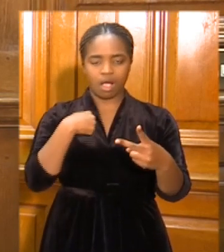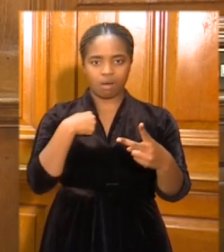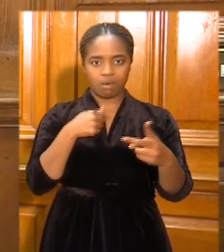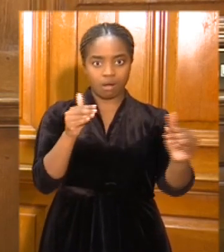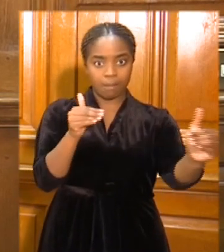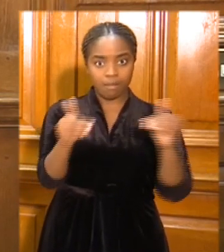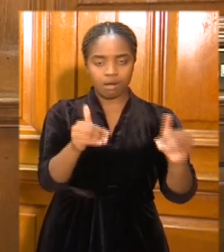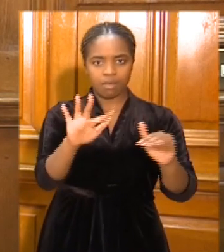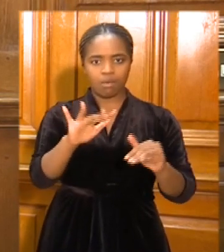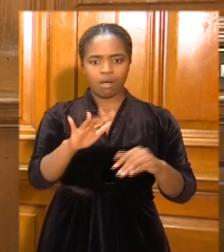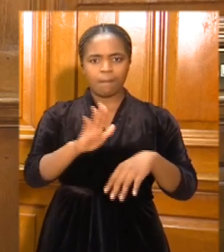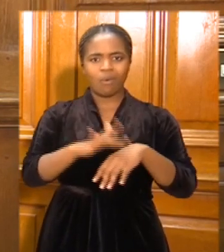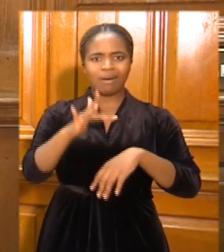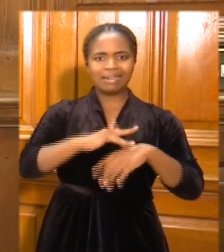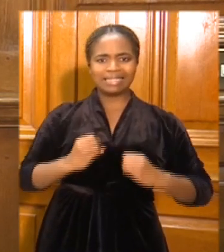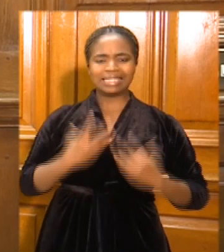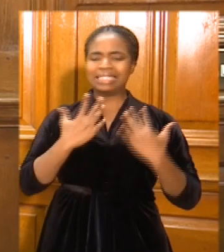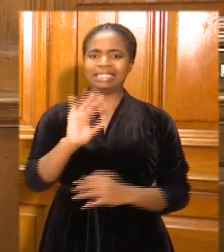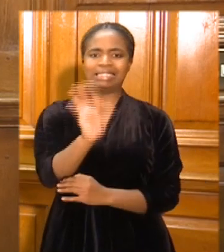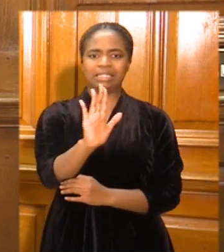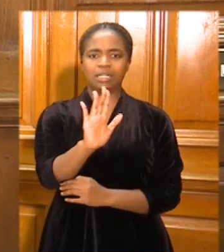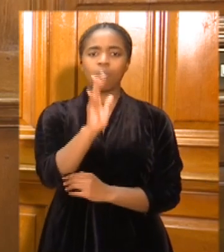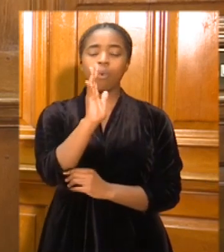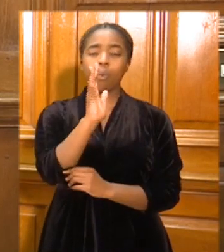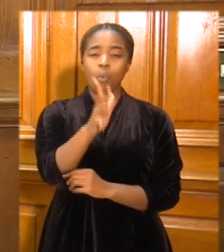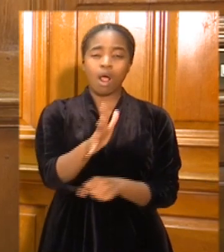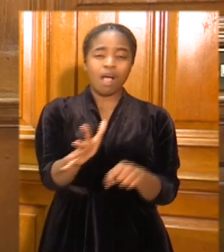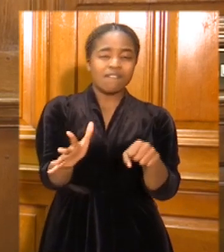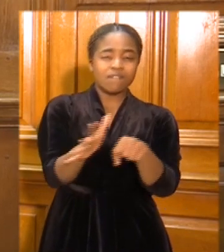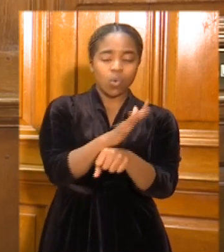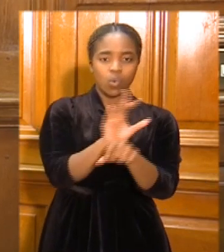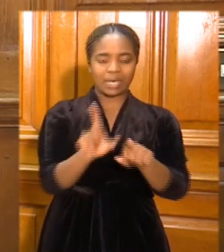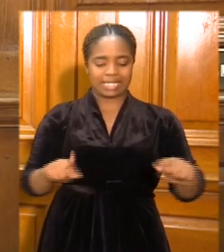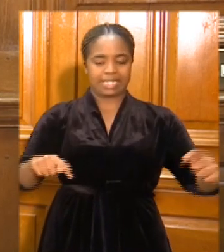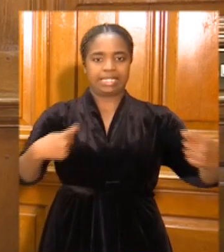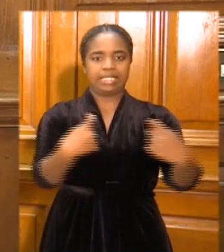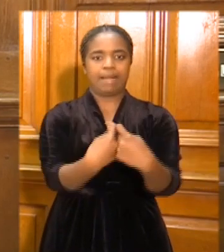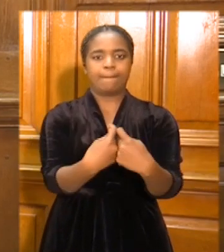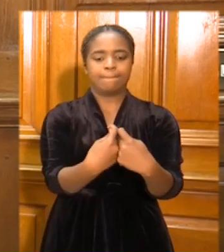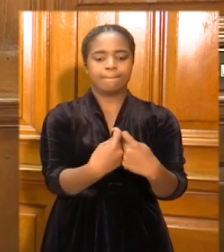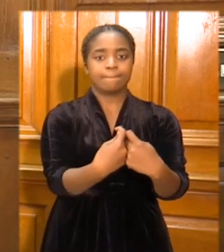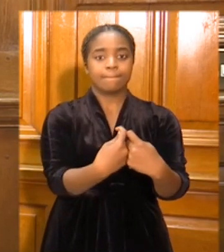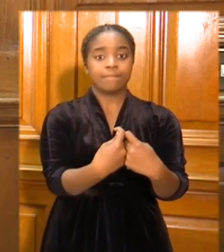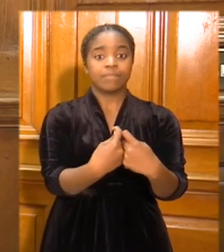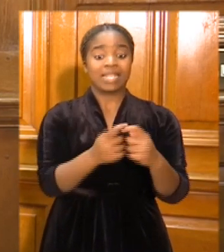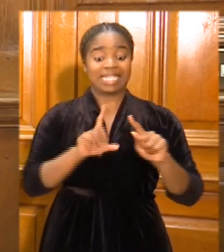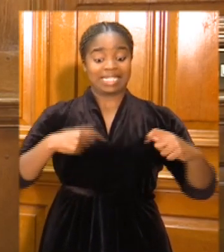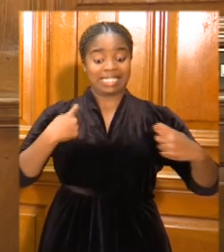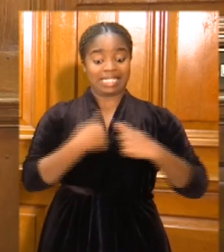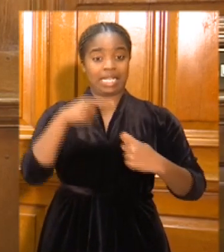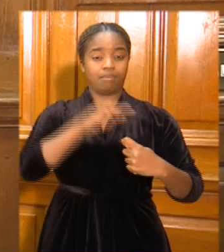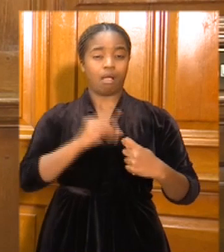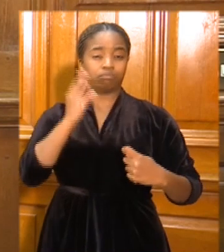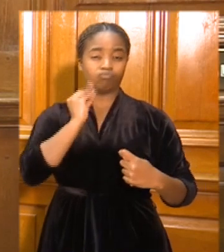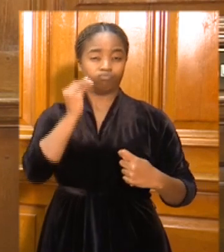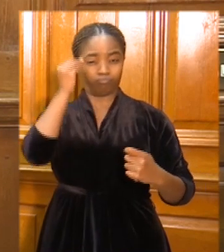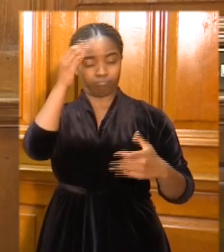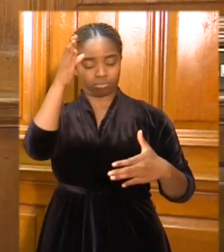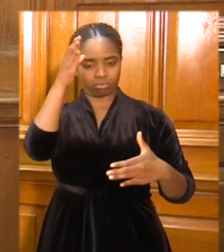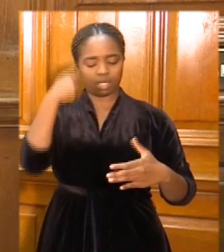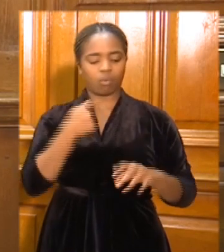management. We will assign a full-time team of experienced personnel to each of